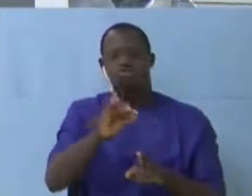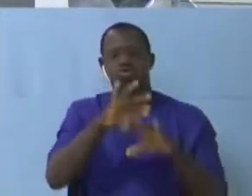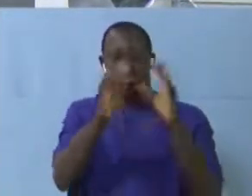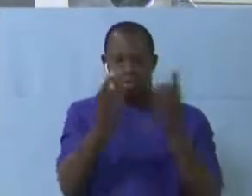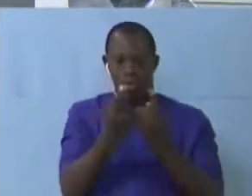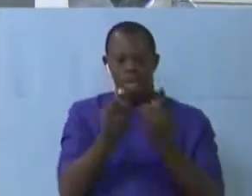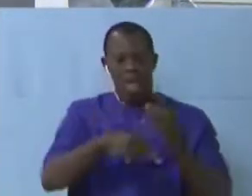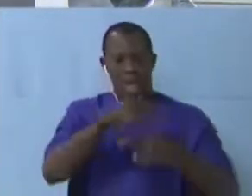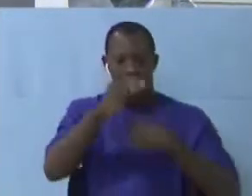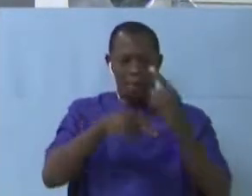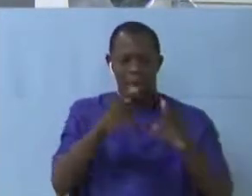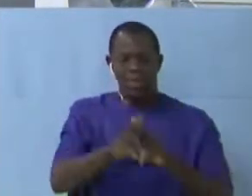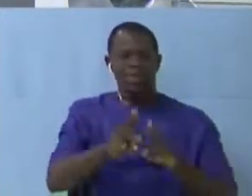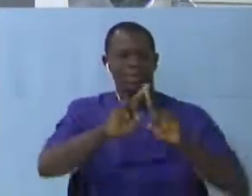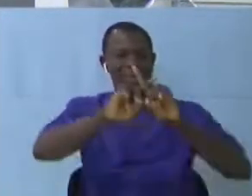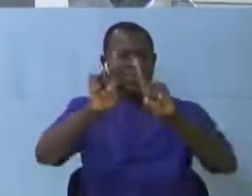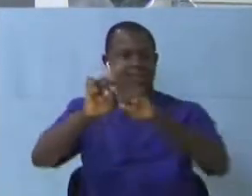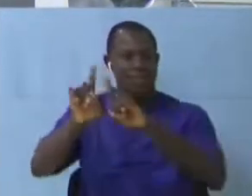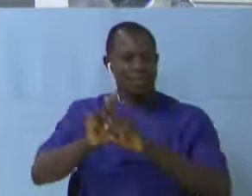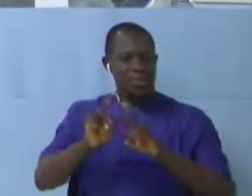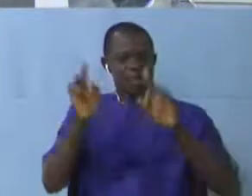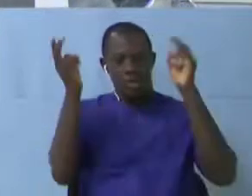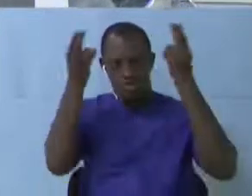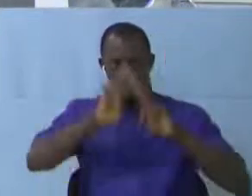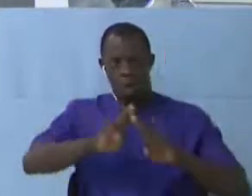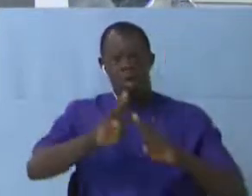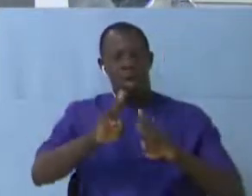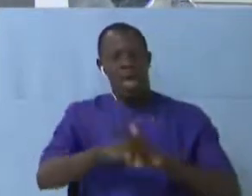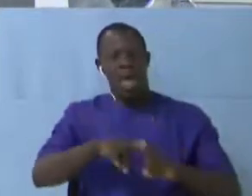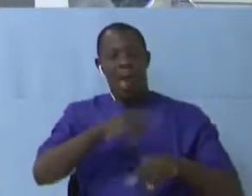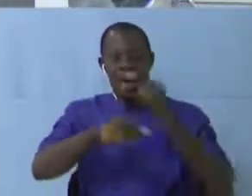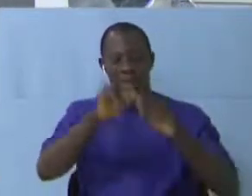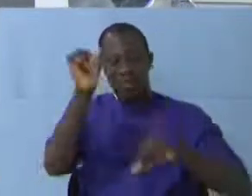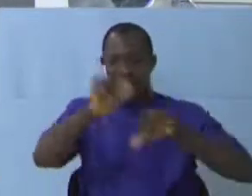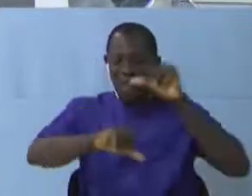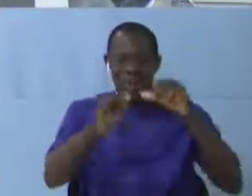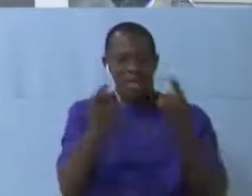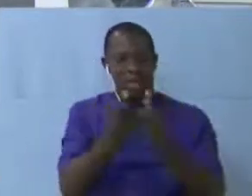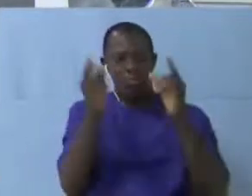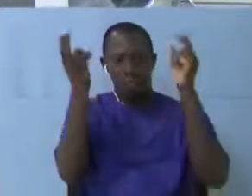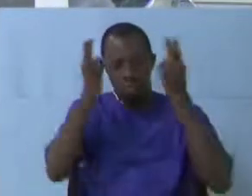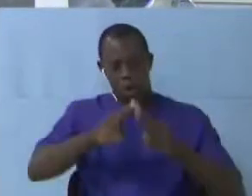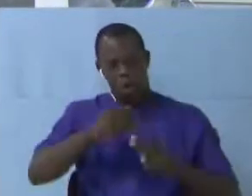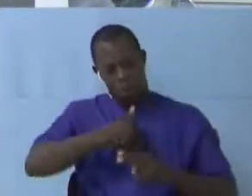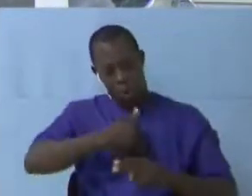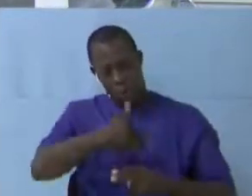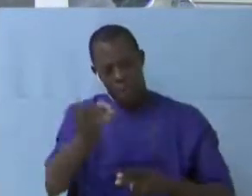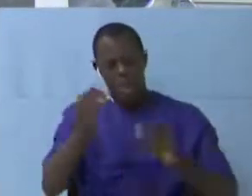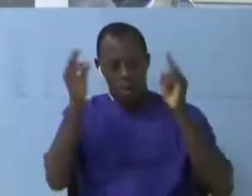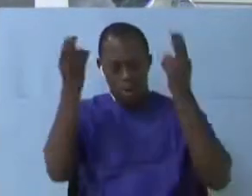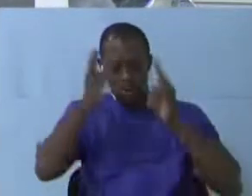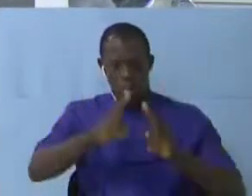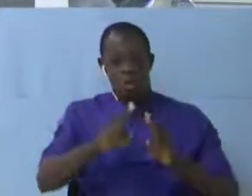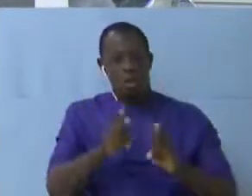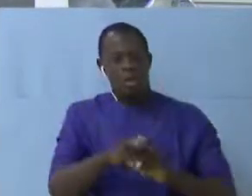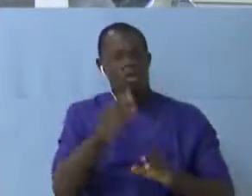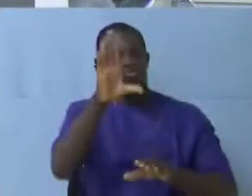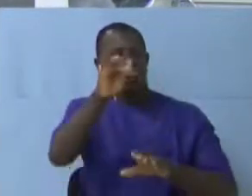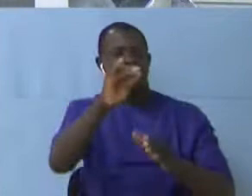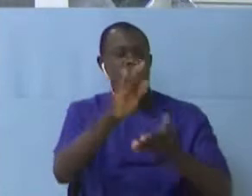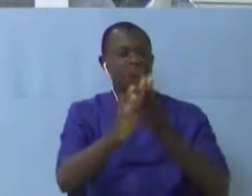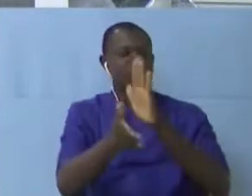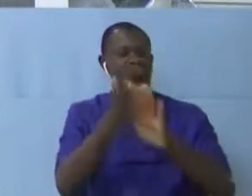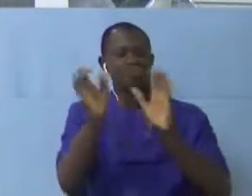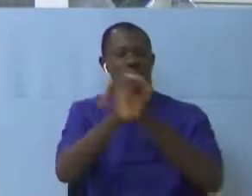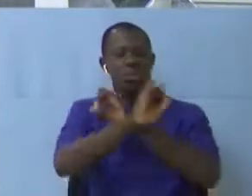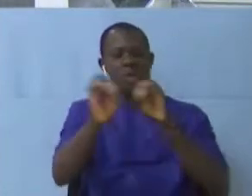the draconian laws. Bii nag mooy at mu mujj ci diir bi nga xam ne nii mooy mandat président bi waaye ba